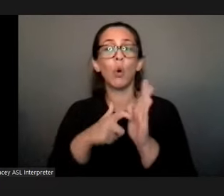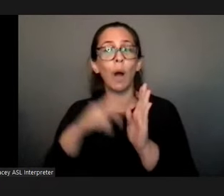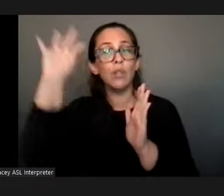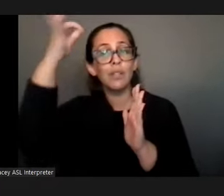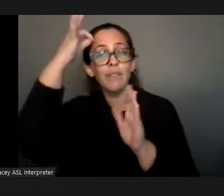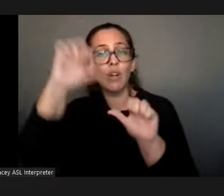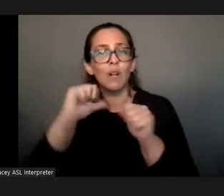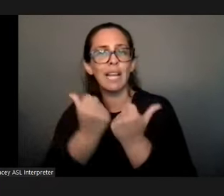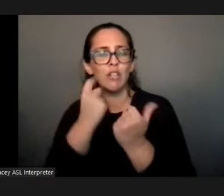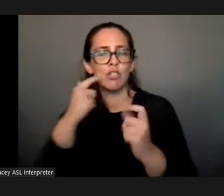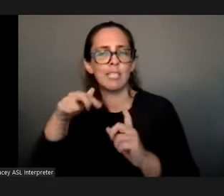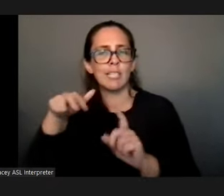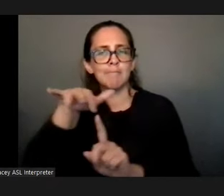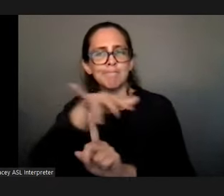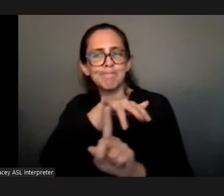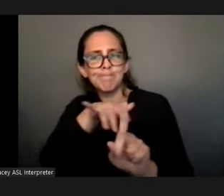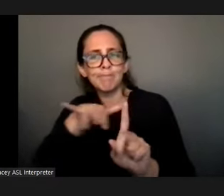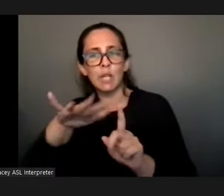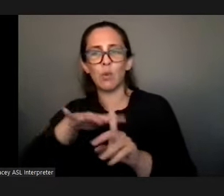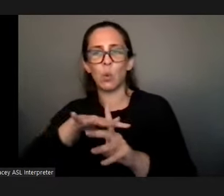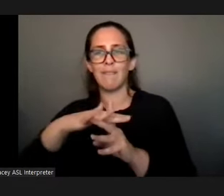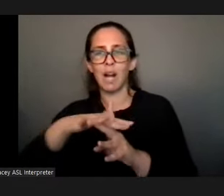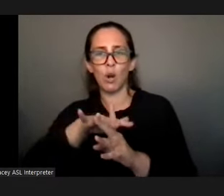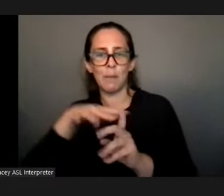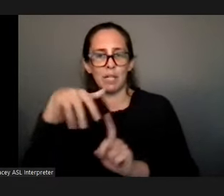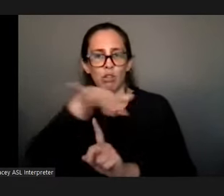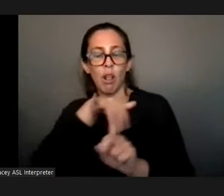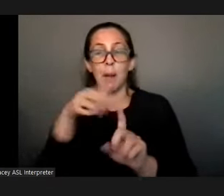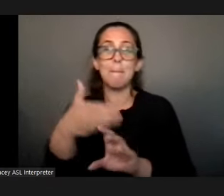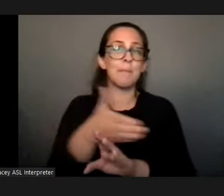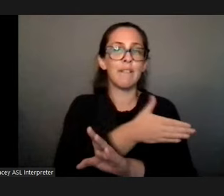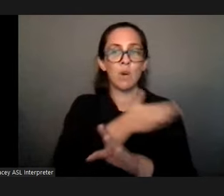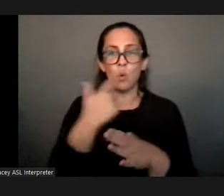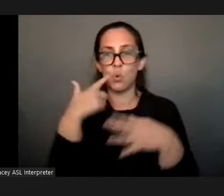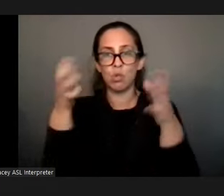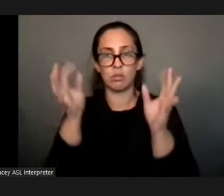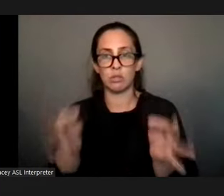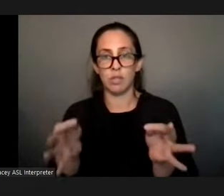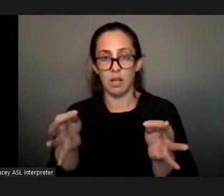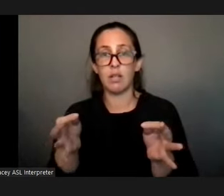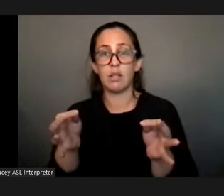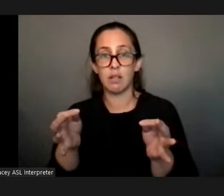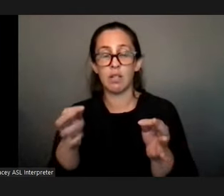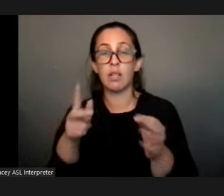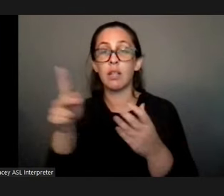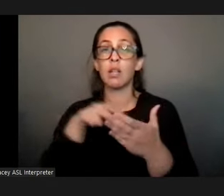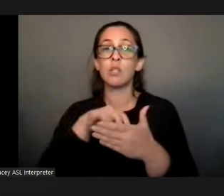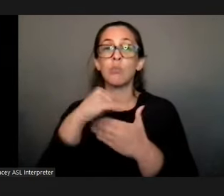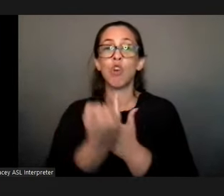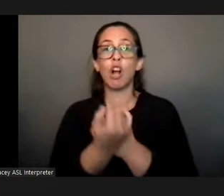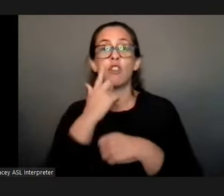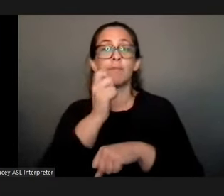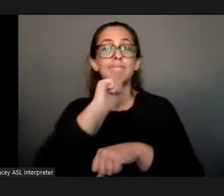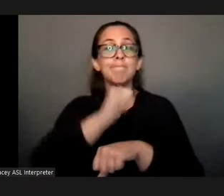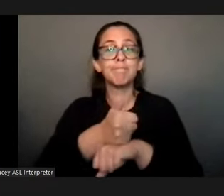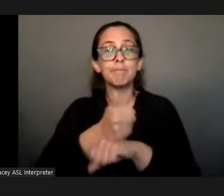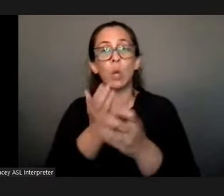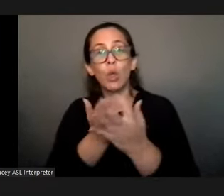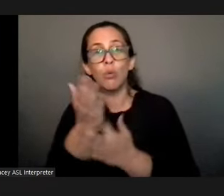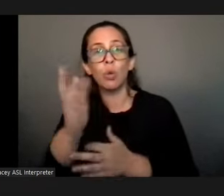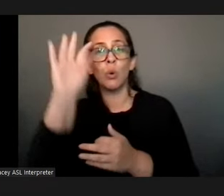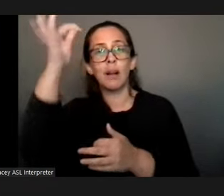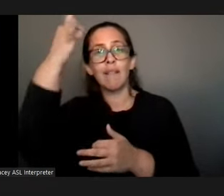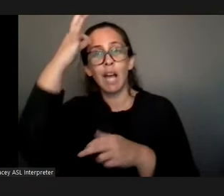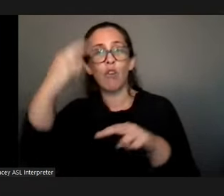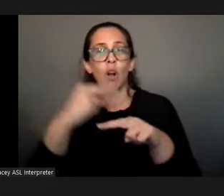consider the environmental effects of their proposed actions prior to making a decision. The project would be implemented through the Federal Highway